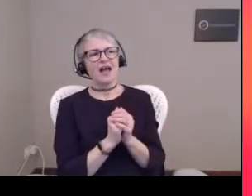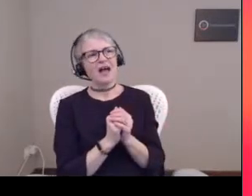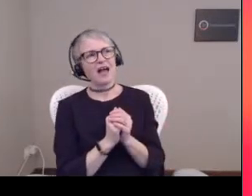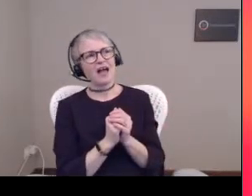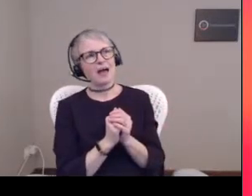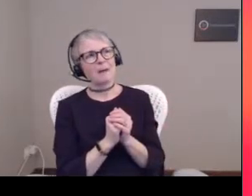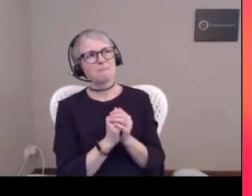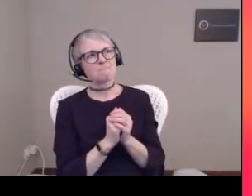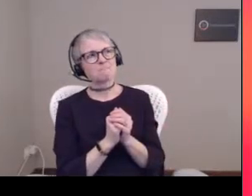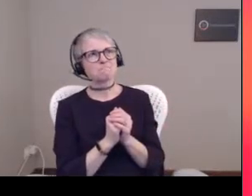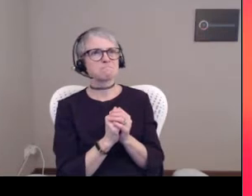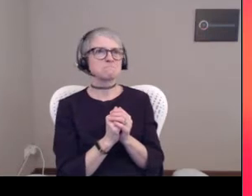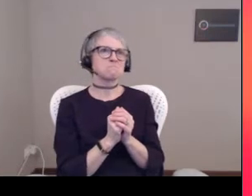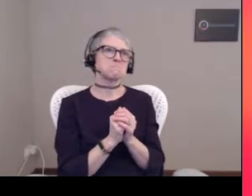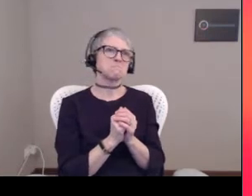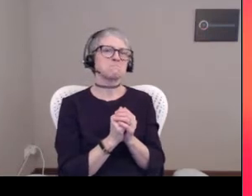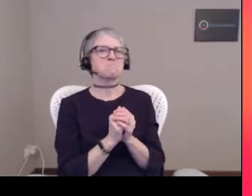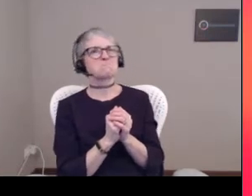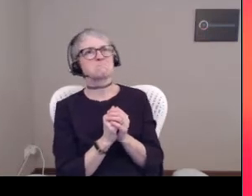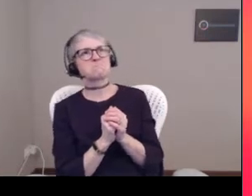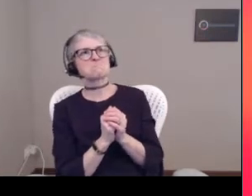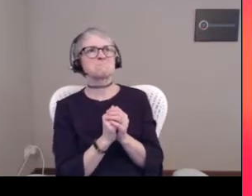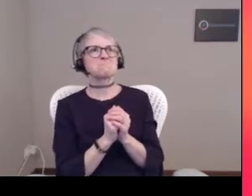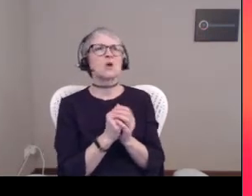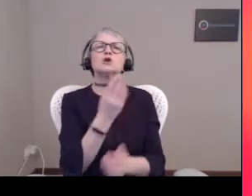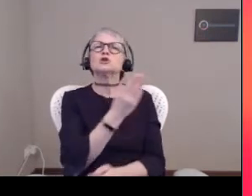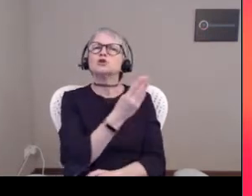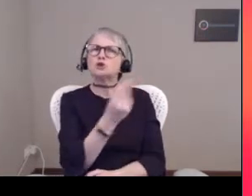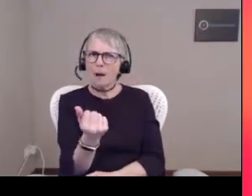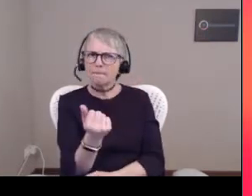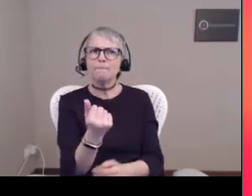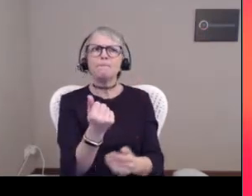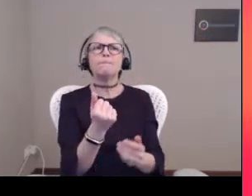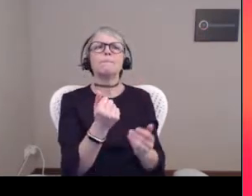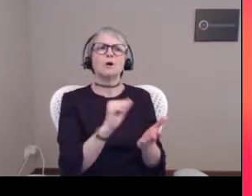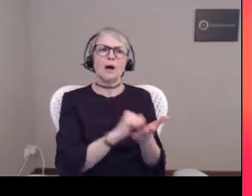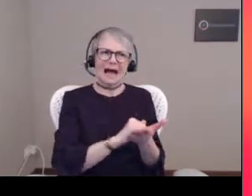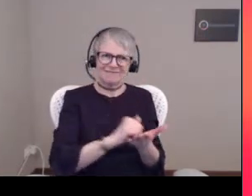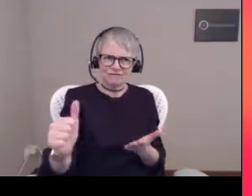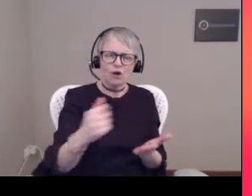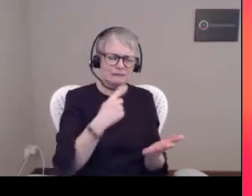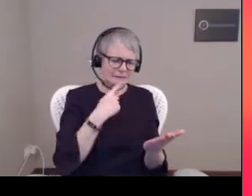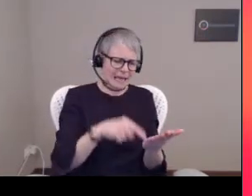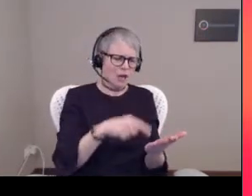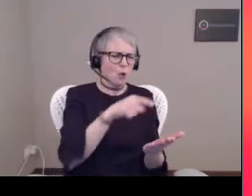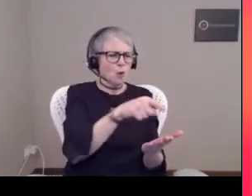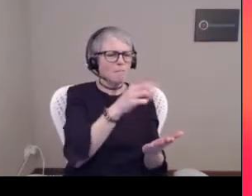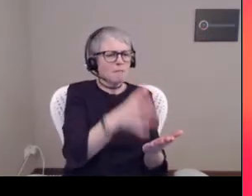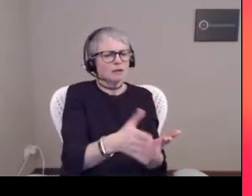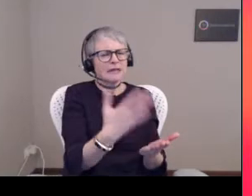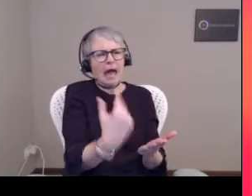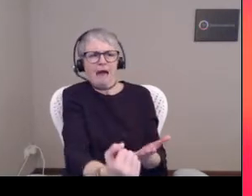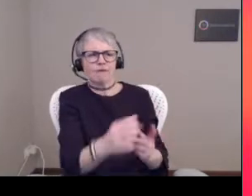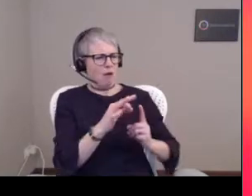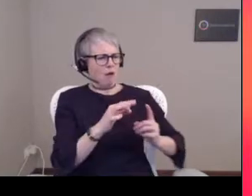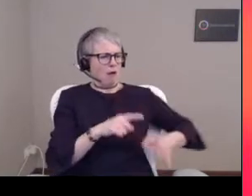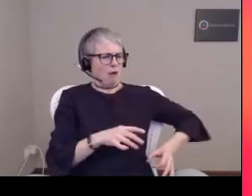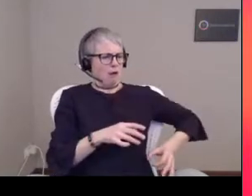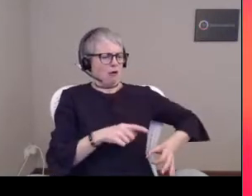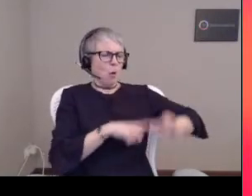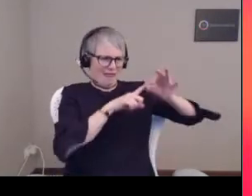how much post-qualified experience we need with some qualifications, which is usually highlighted on the advert. So please do take that into account if